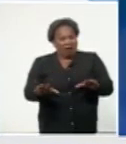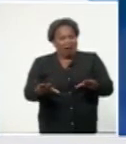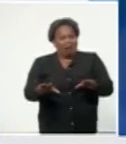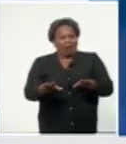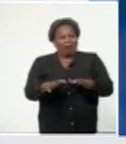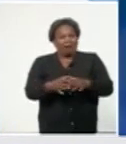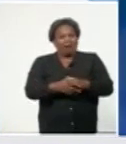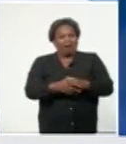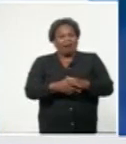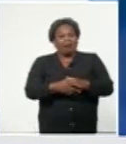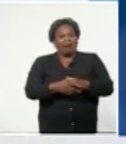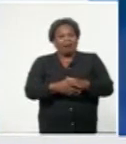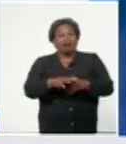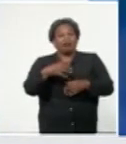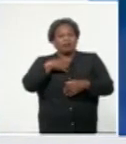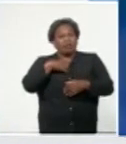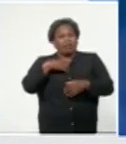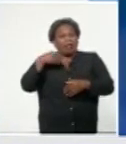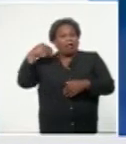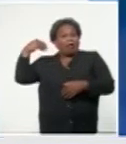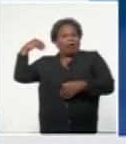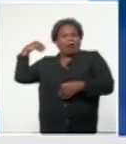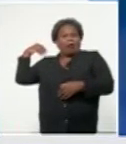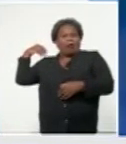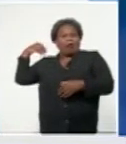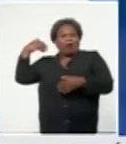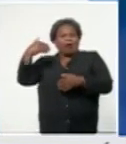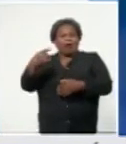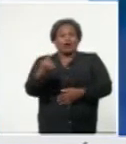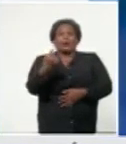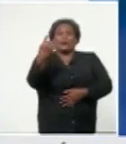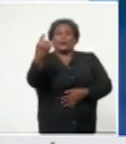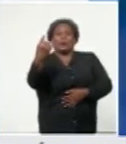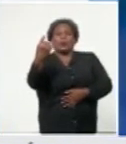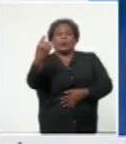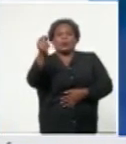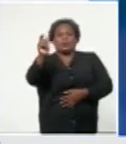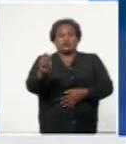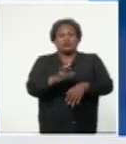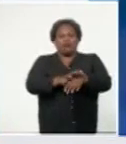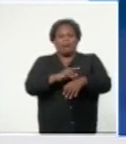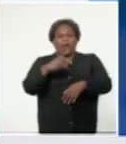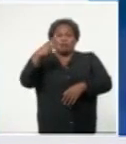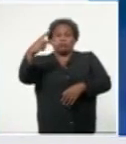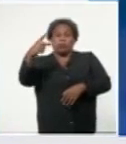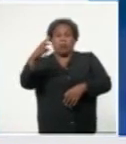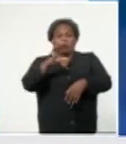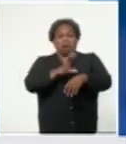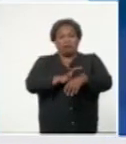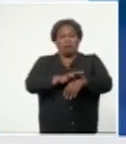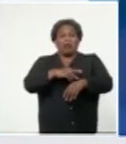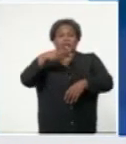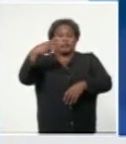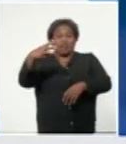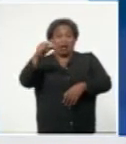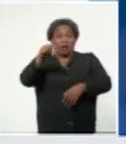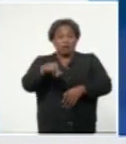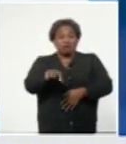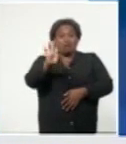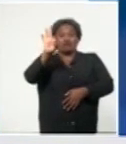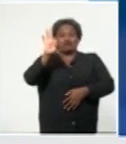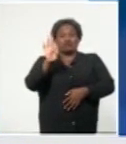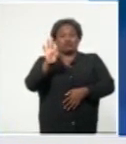cases, and now with 8 cases, this is rather striking. This is a result